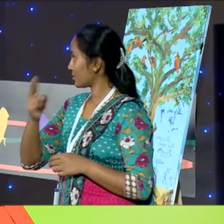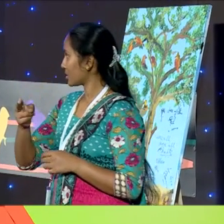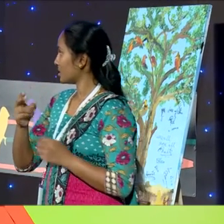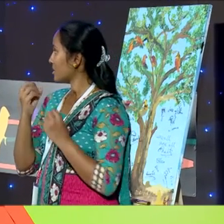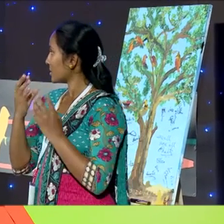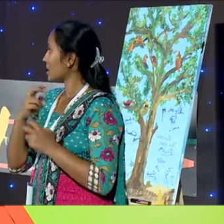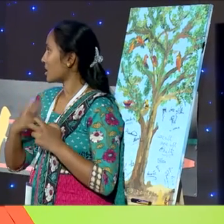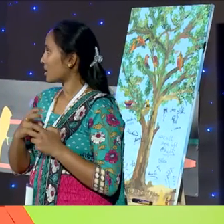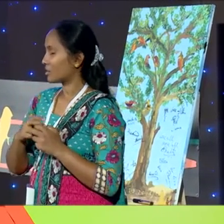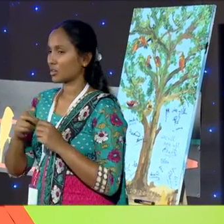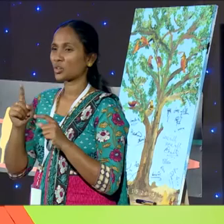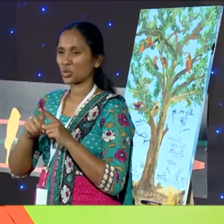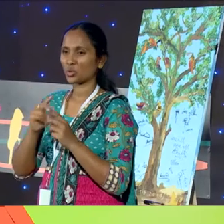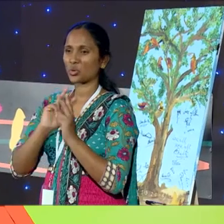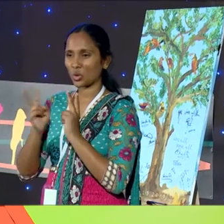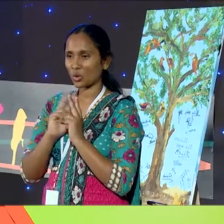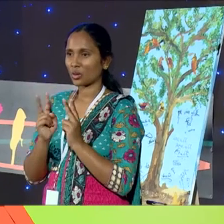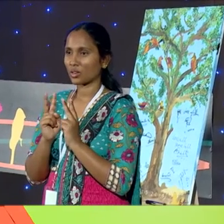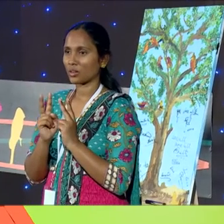many years to convince